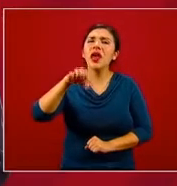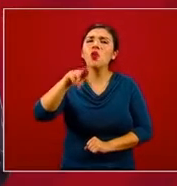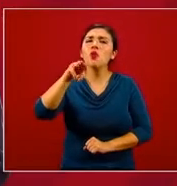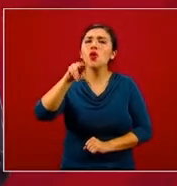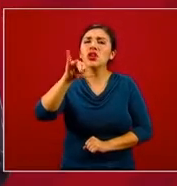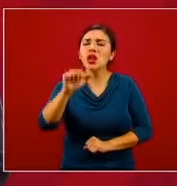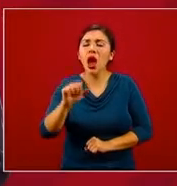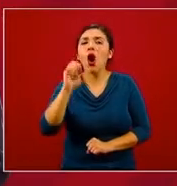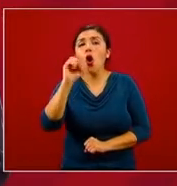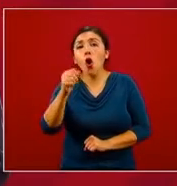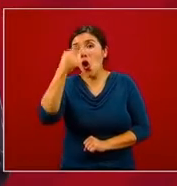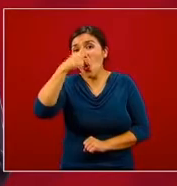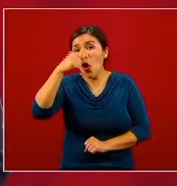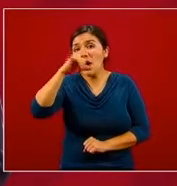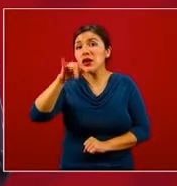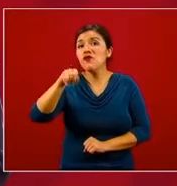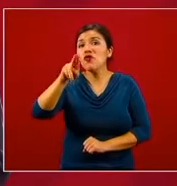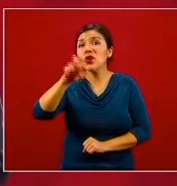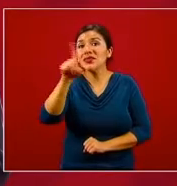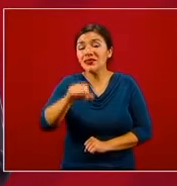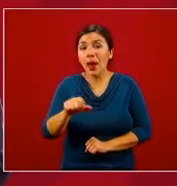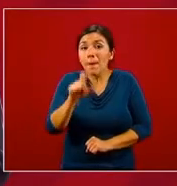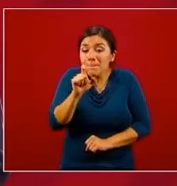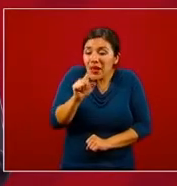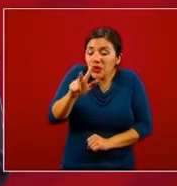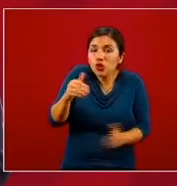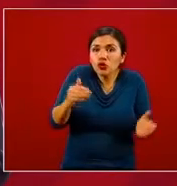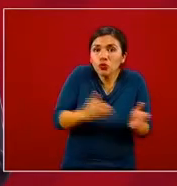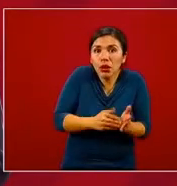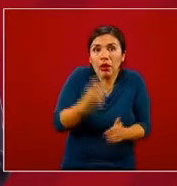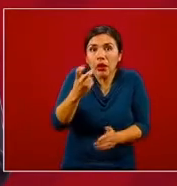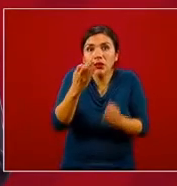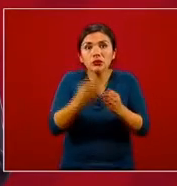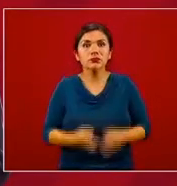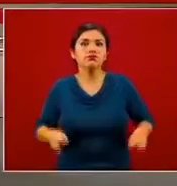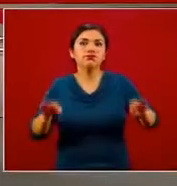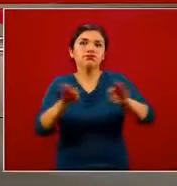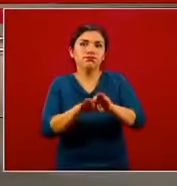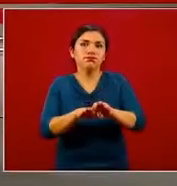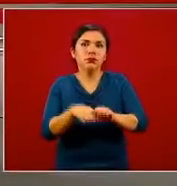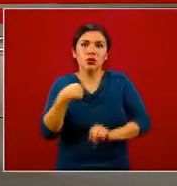a little more than 72,200 deaths.